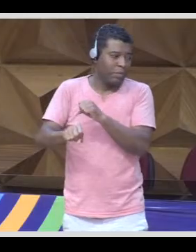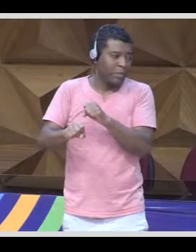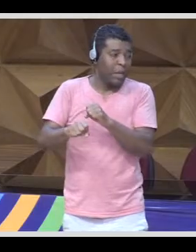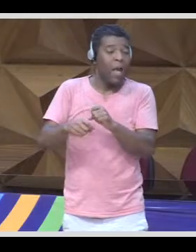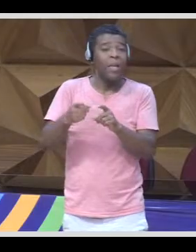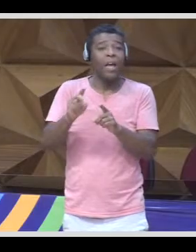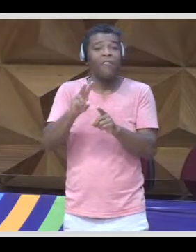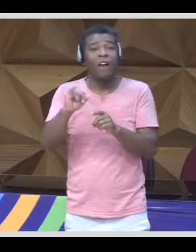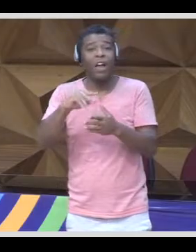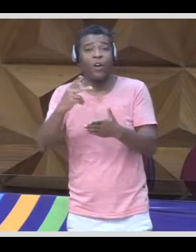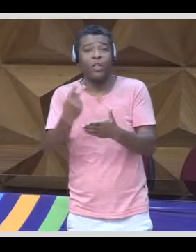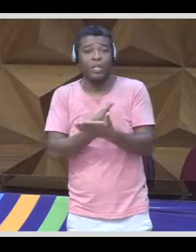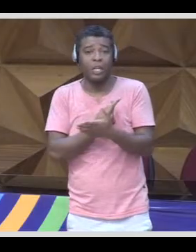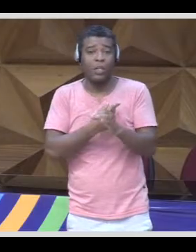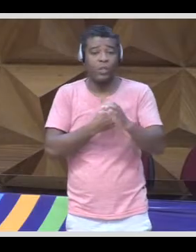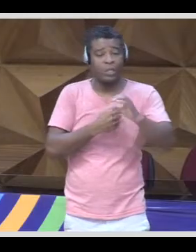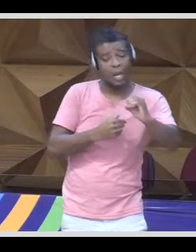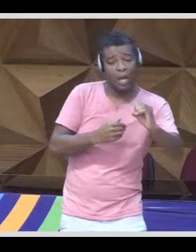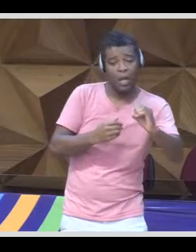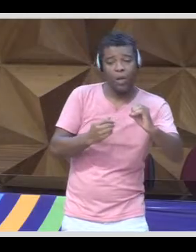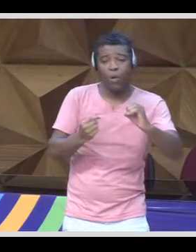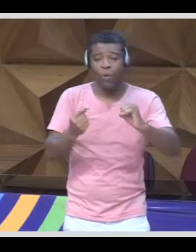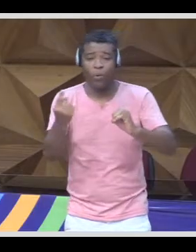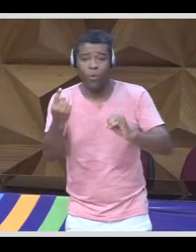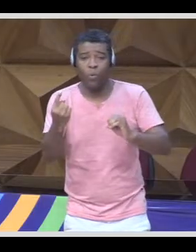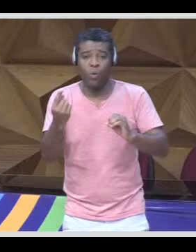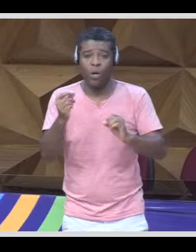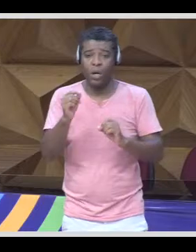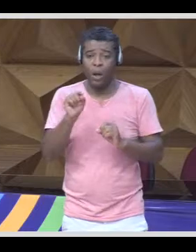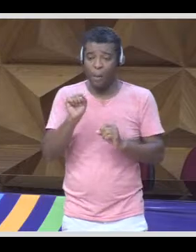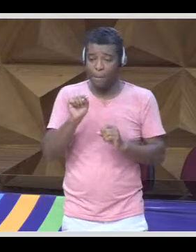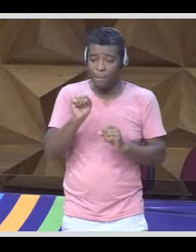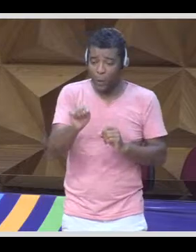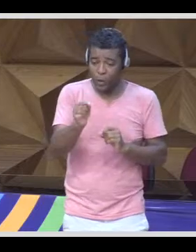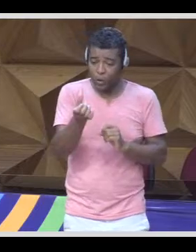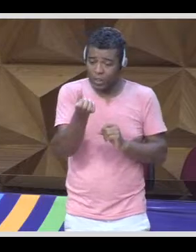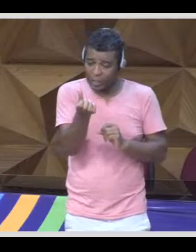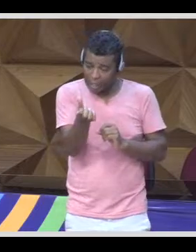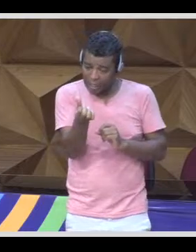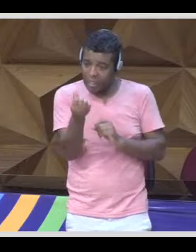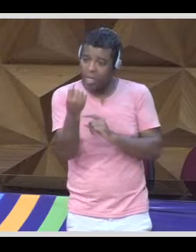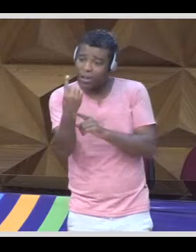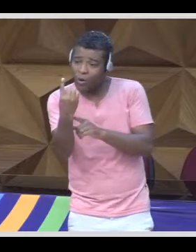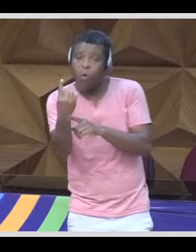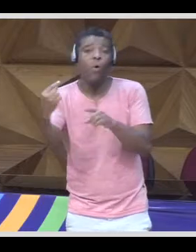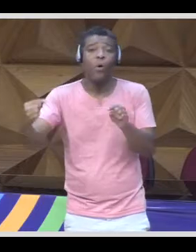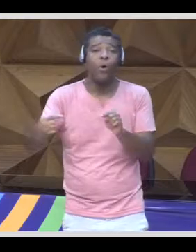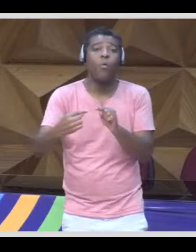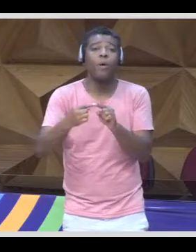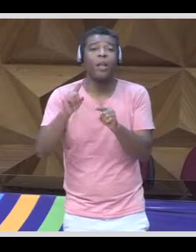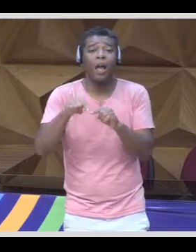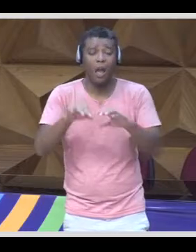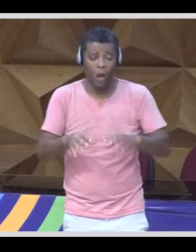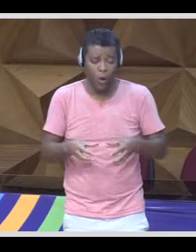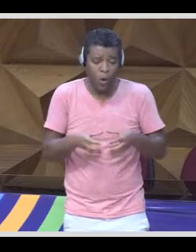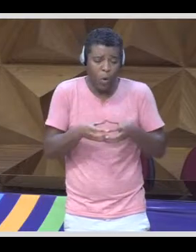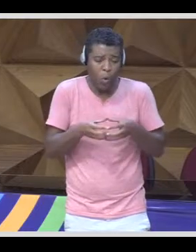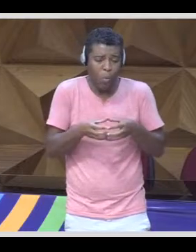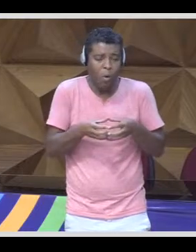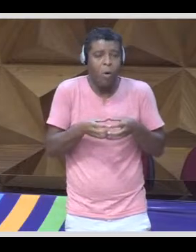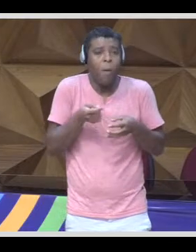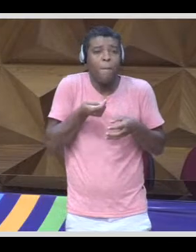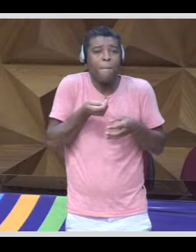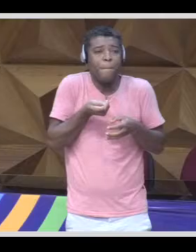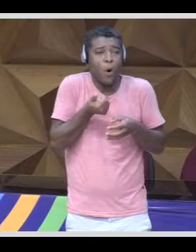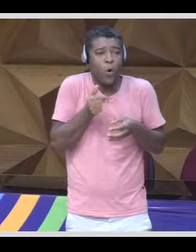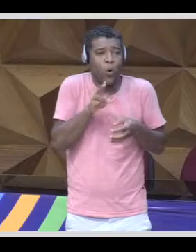is something that it's a tightly connected group of users. Small group of users like this here, but